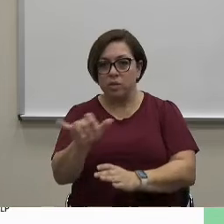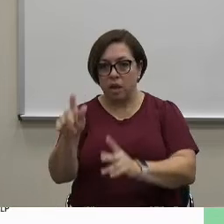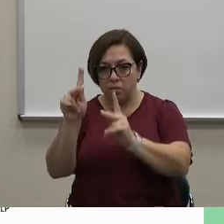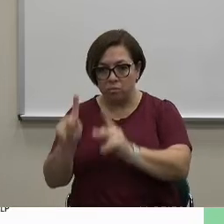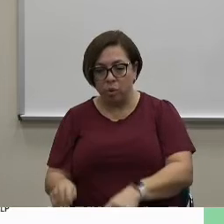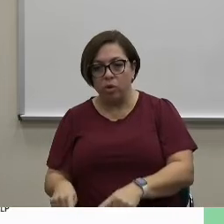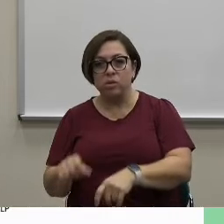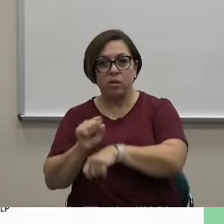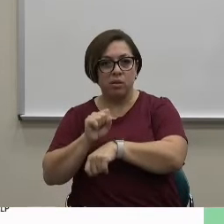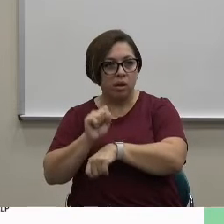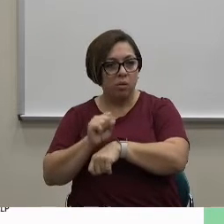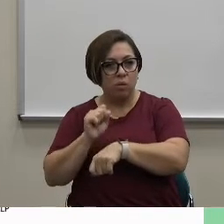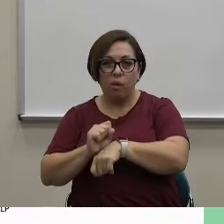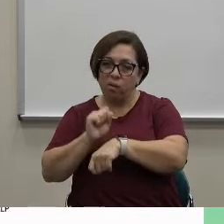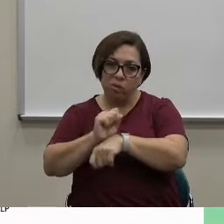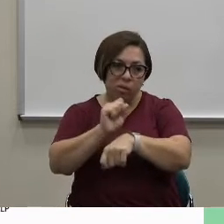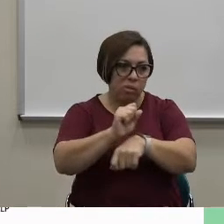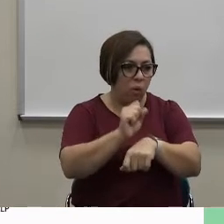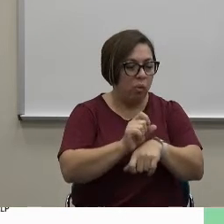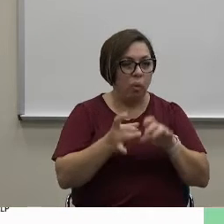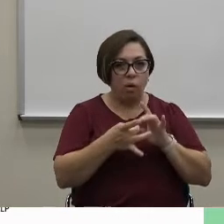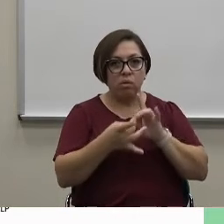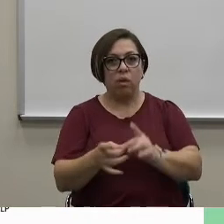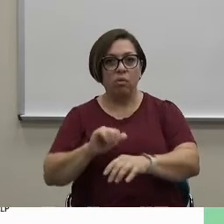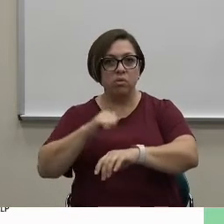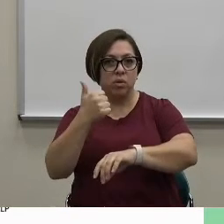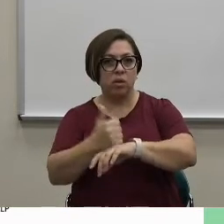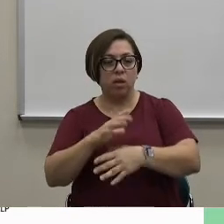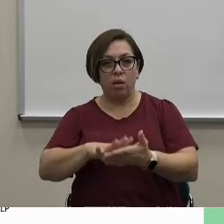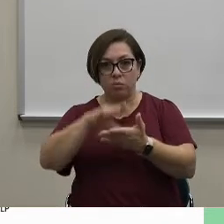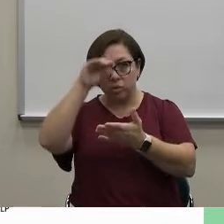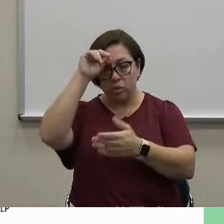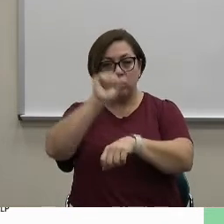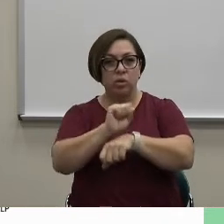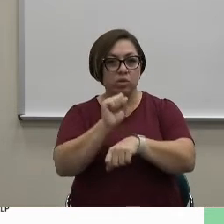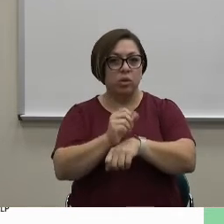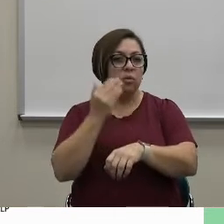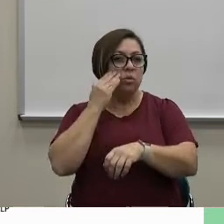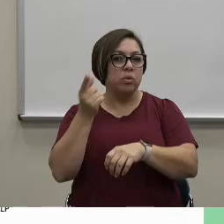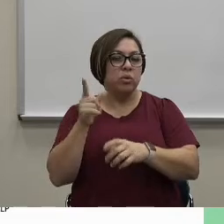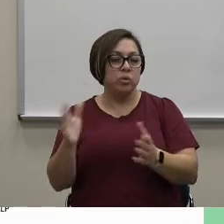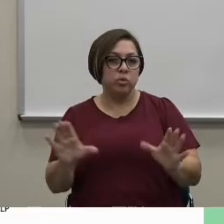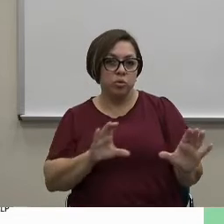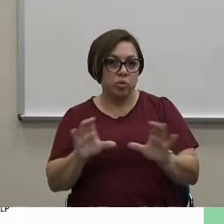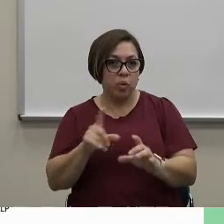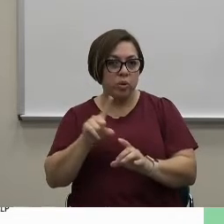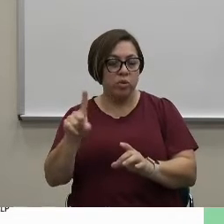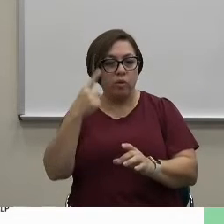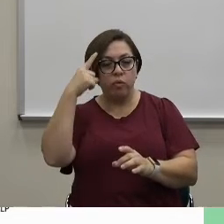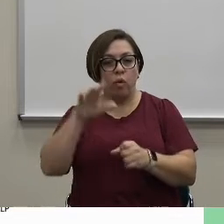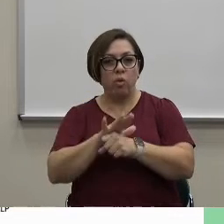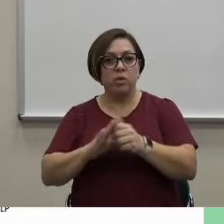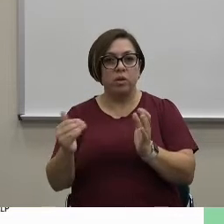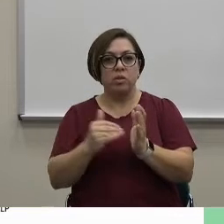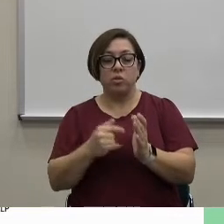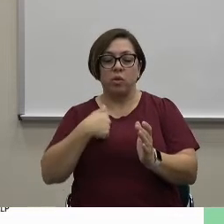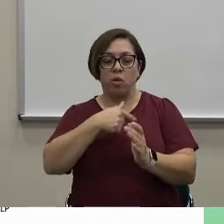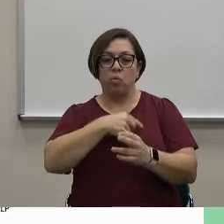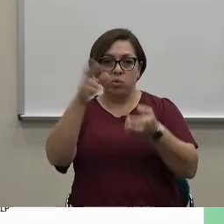worked very hard to establish that relationship and to learn their job and to know what they're doing. And so for the redistricting process, we respect